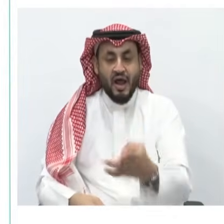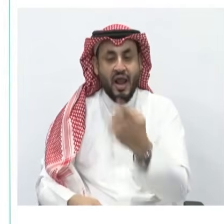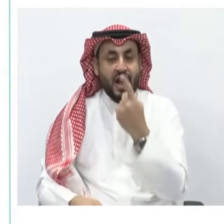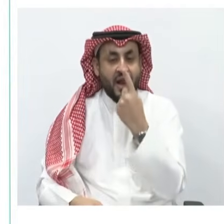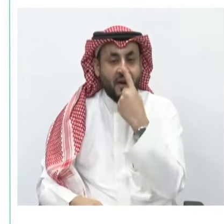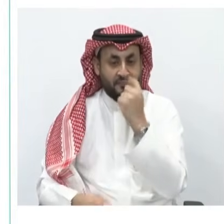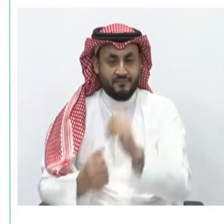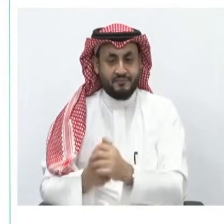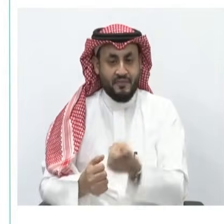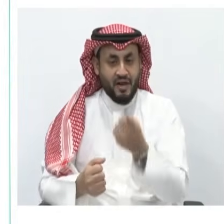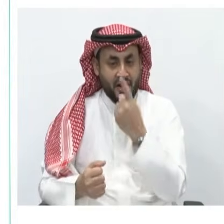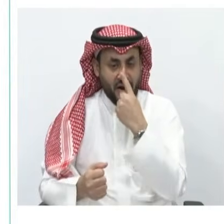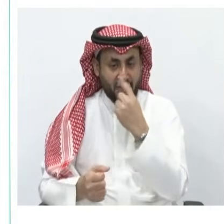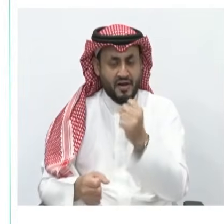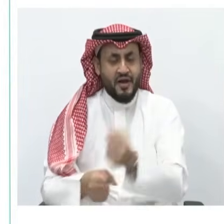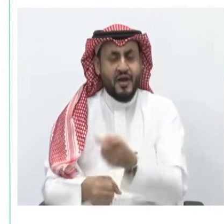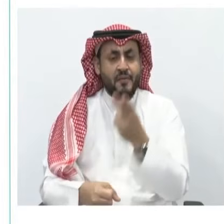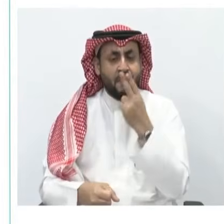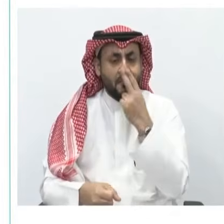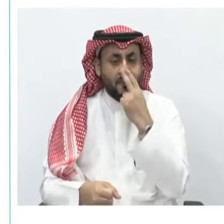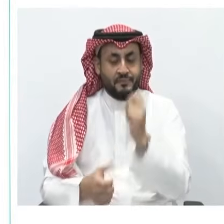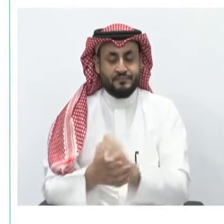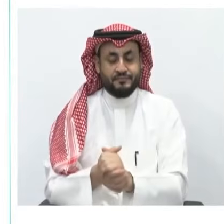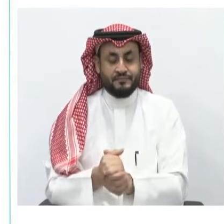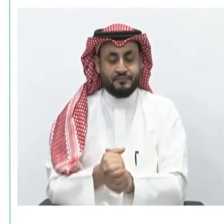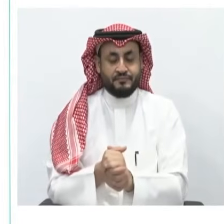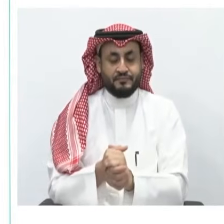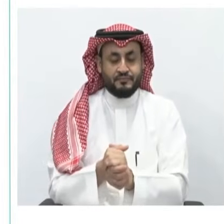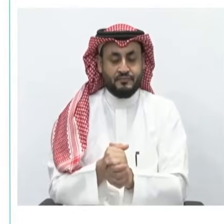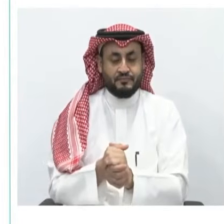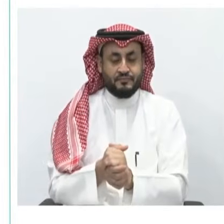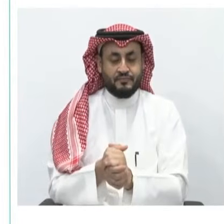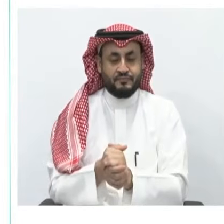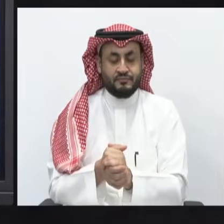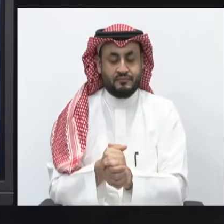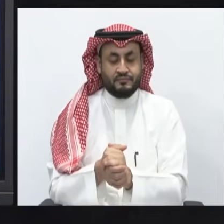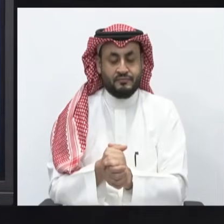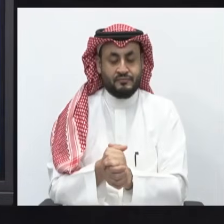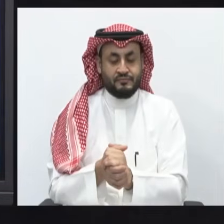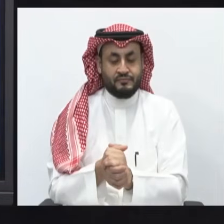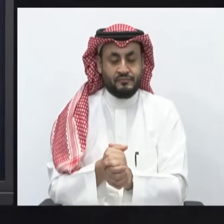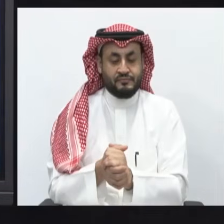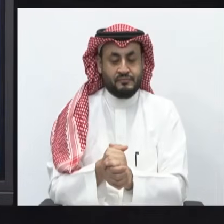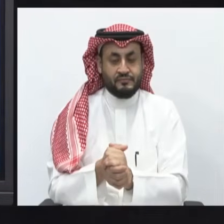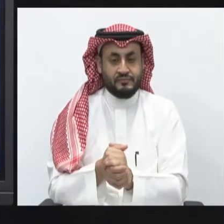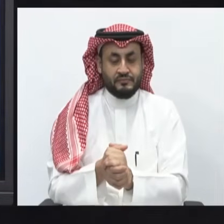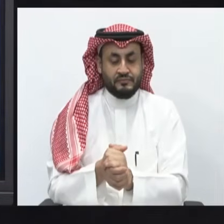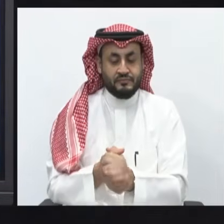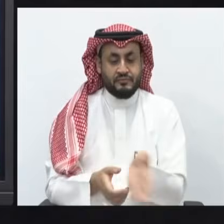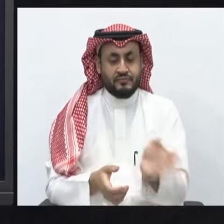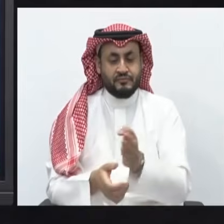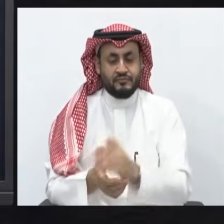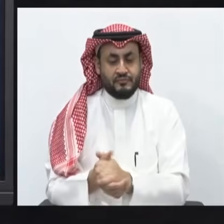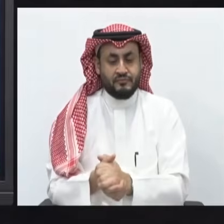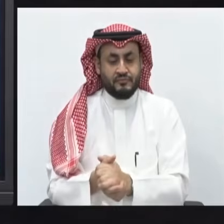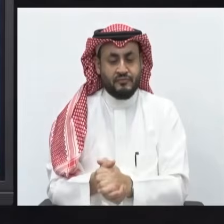his nose. Okay, he will touch his nose. Touch. Okay, this is the touch. Excellent. Okay, if I